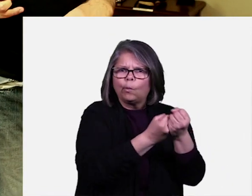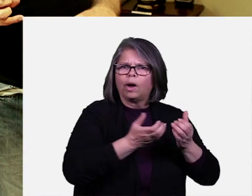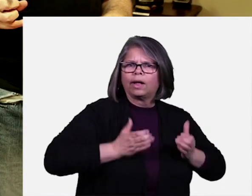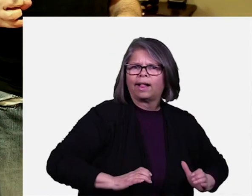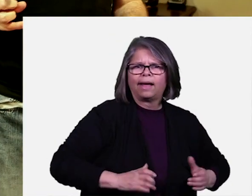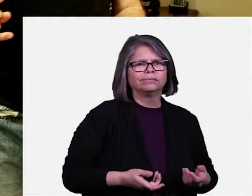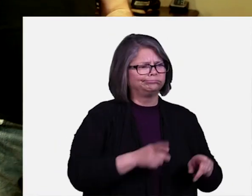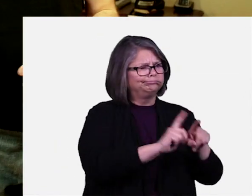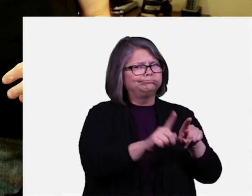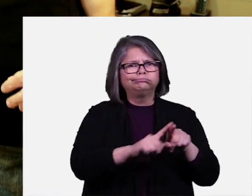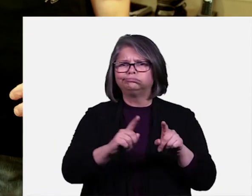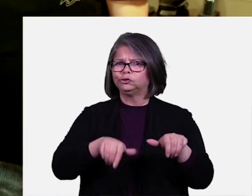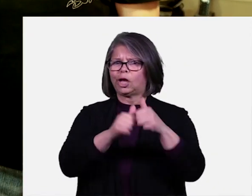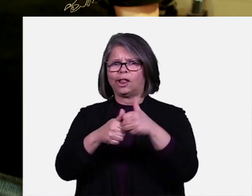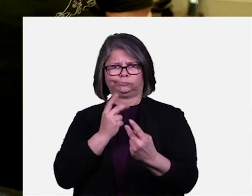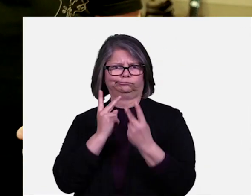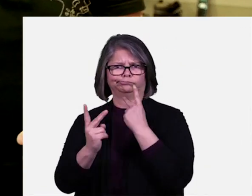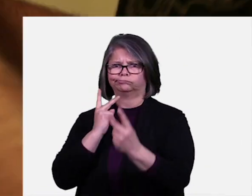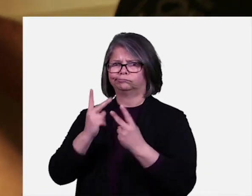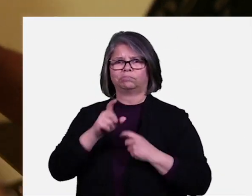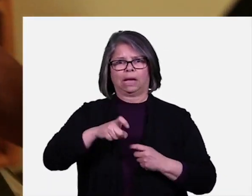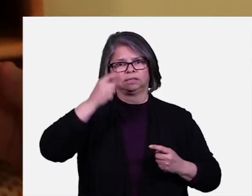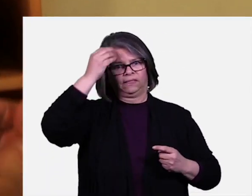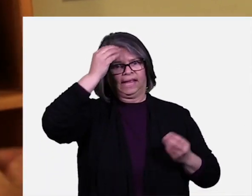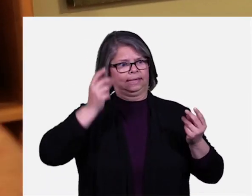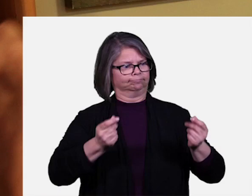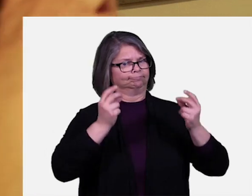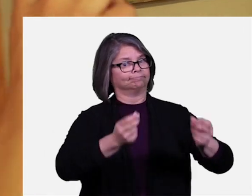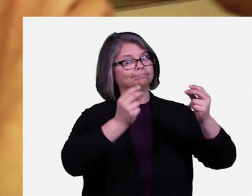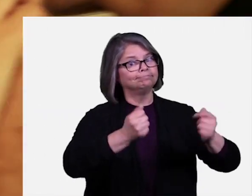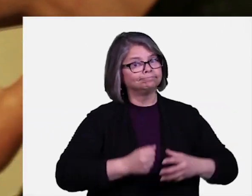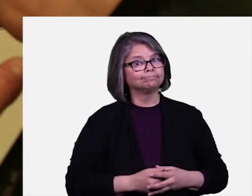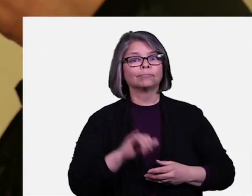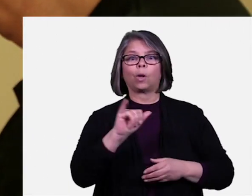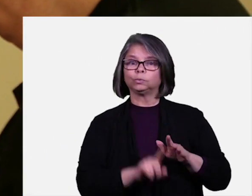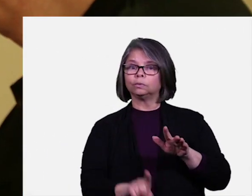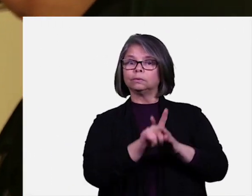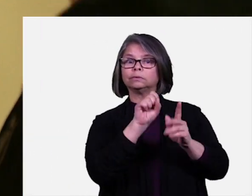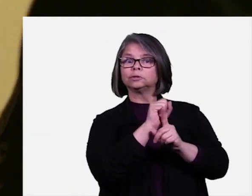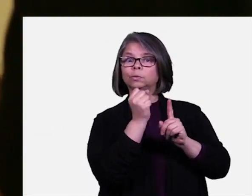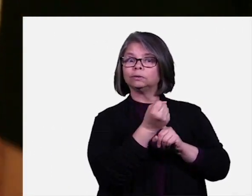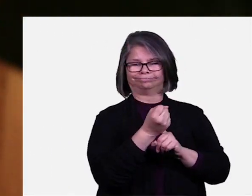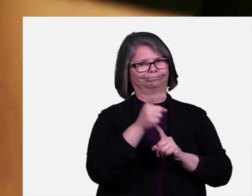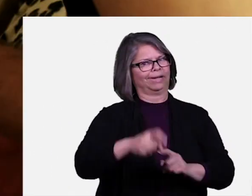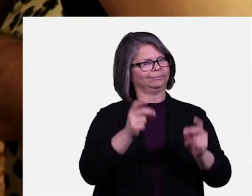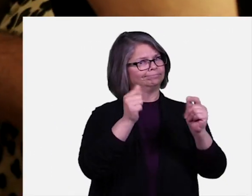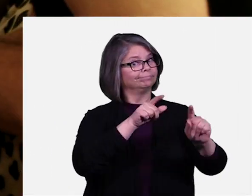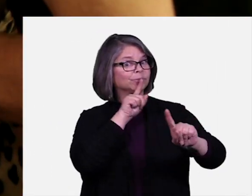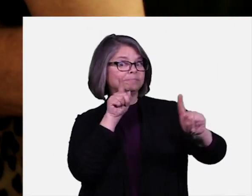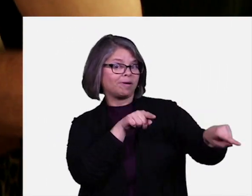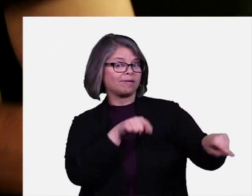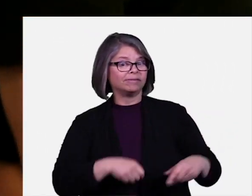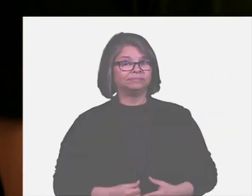supporting a client and you're faced with these challenges. And you need to be able to think very quickly and react very quickly